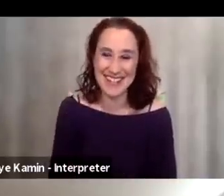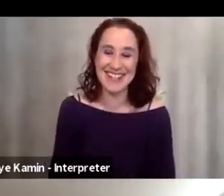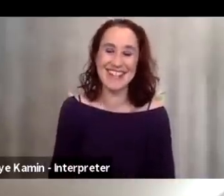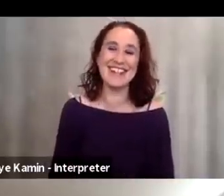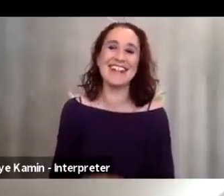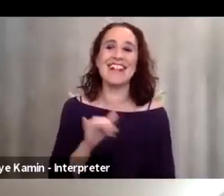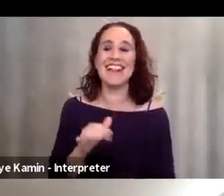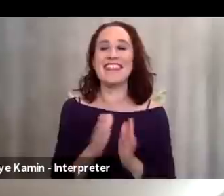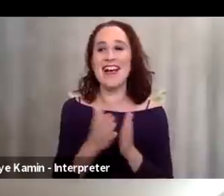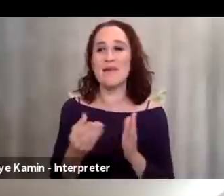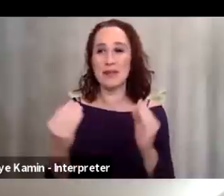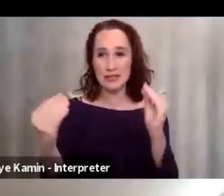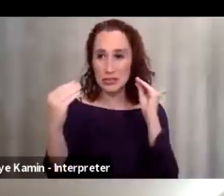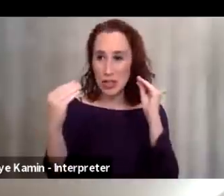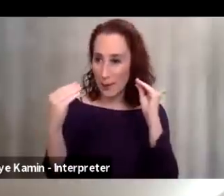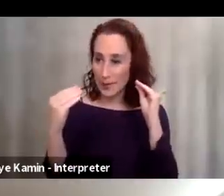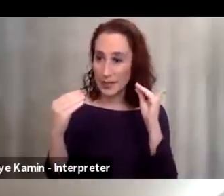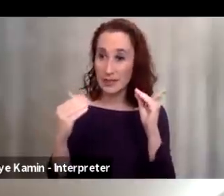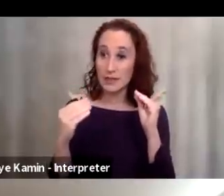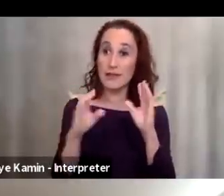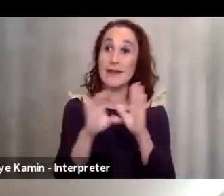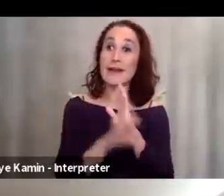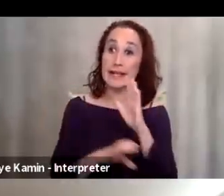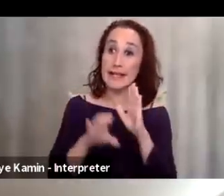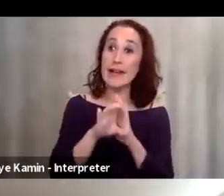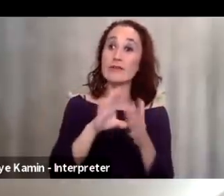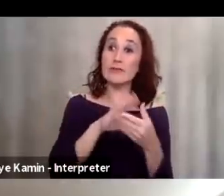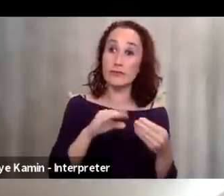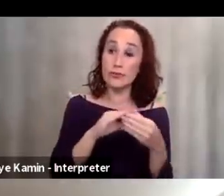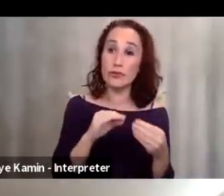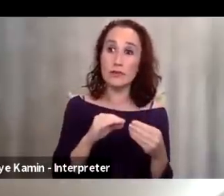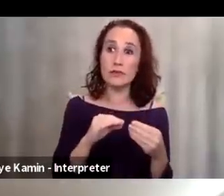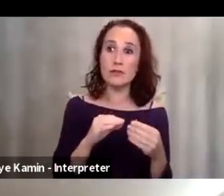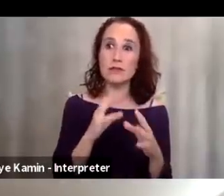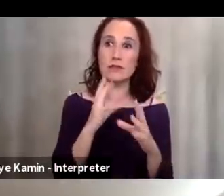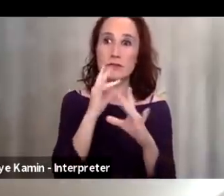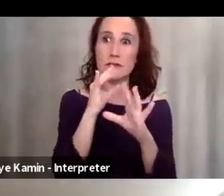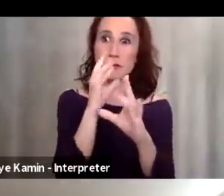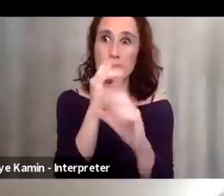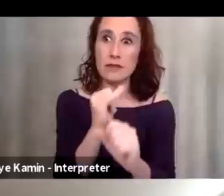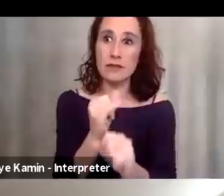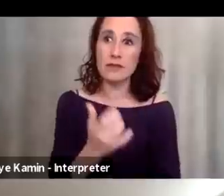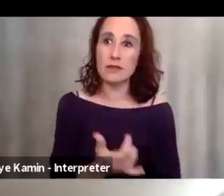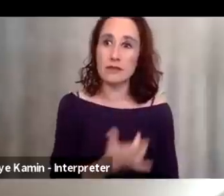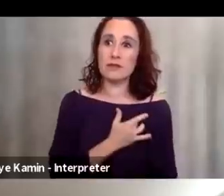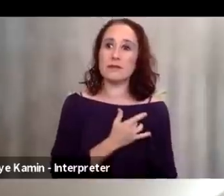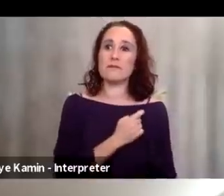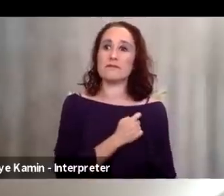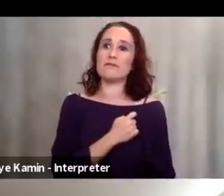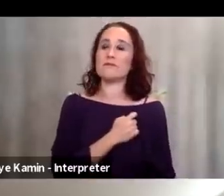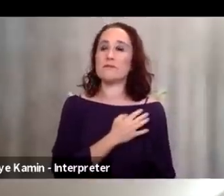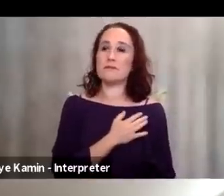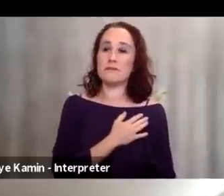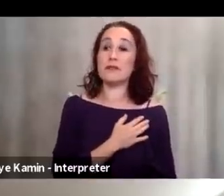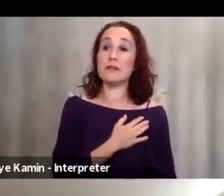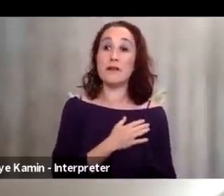that book really taught me about how character stories can really grip you and can really stay with you. Plot, suspense, those